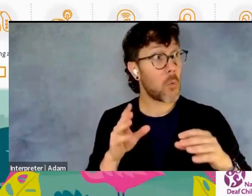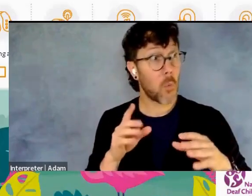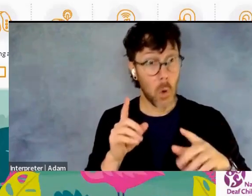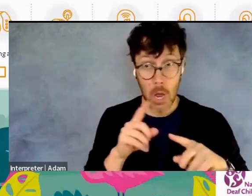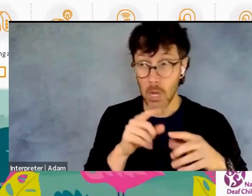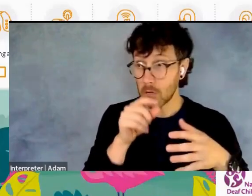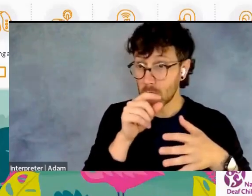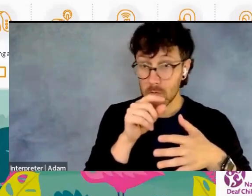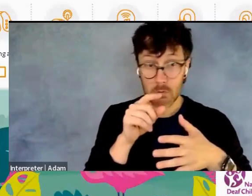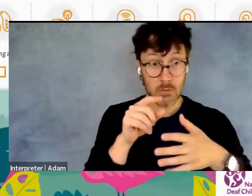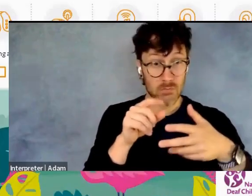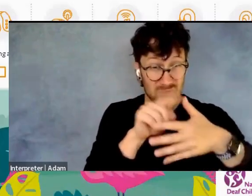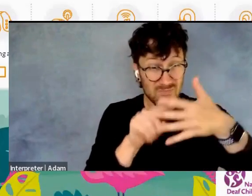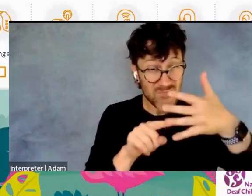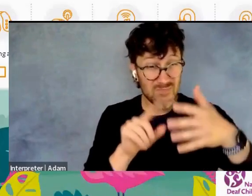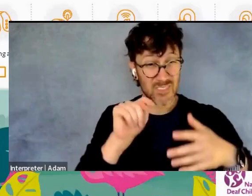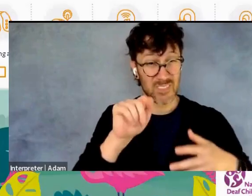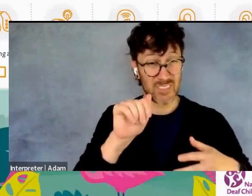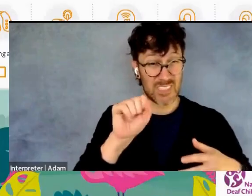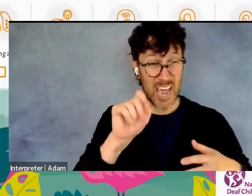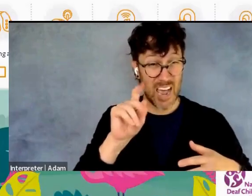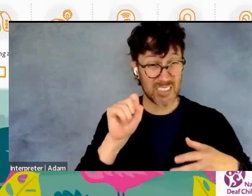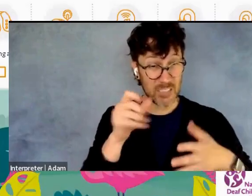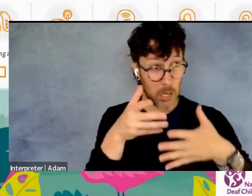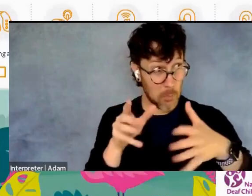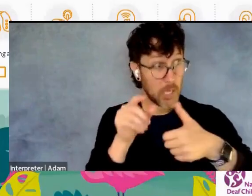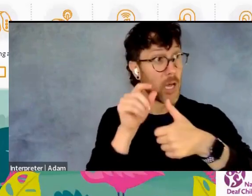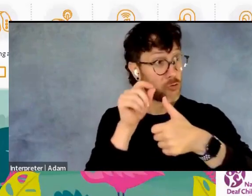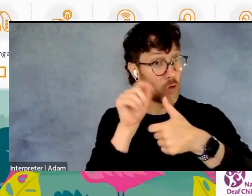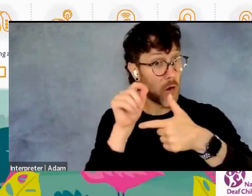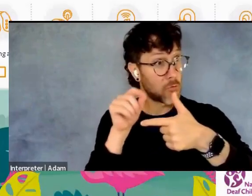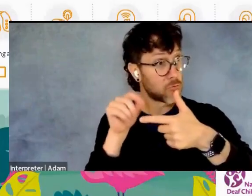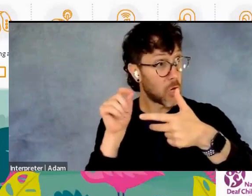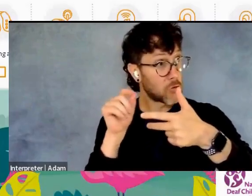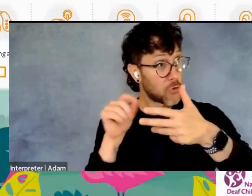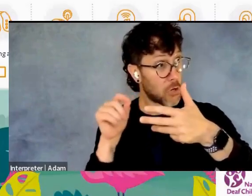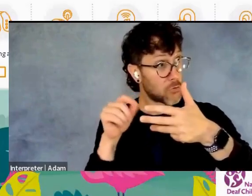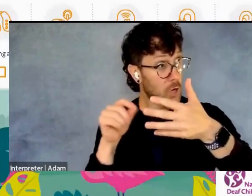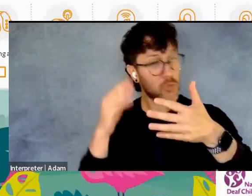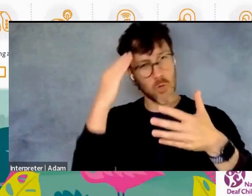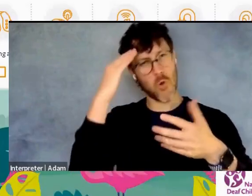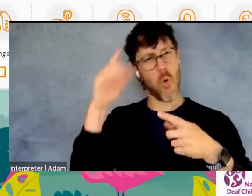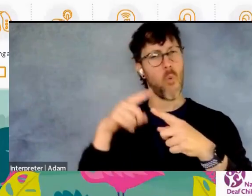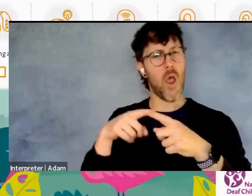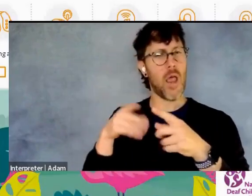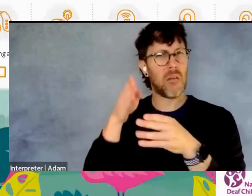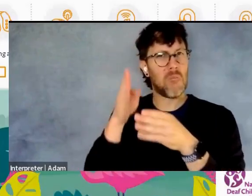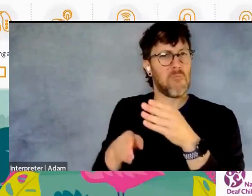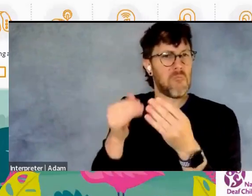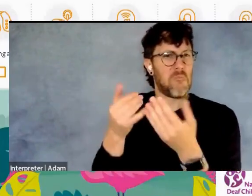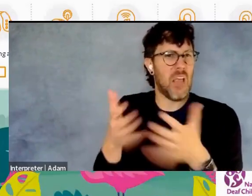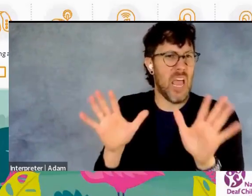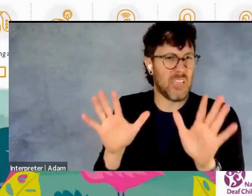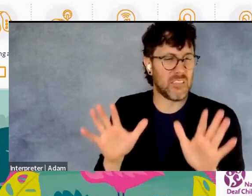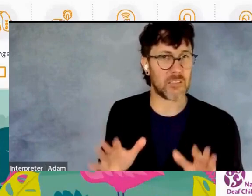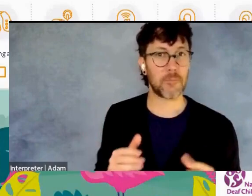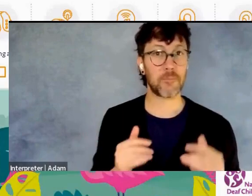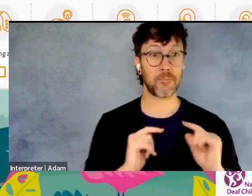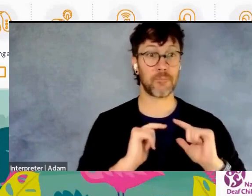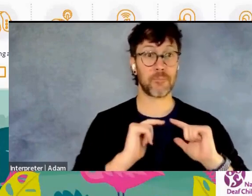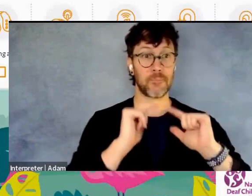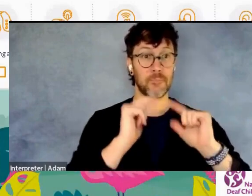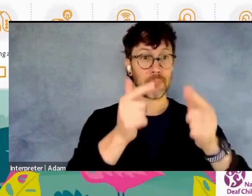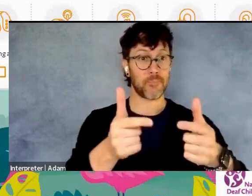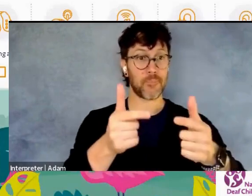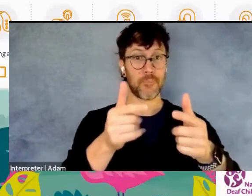have those different tasks completed, and then they know when that activity is going to end. And then building in some reinforcement for that. So